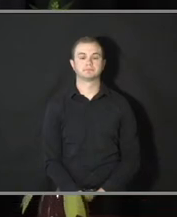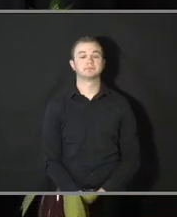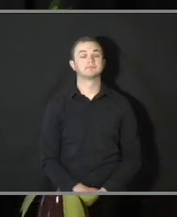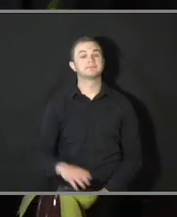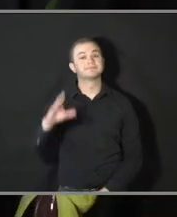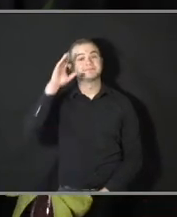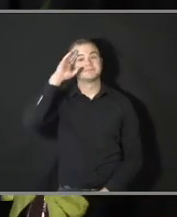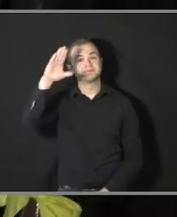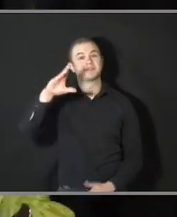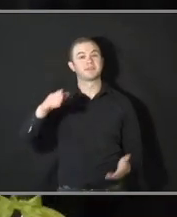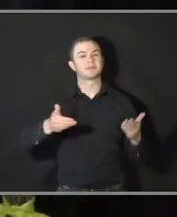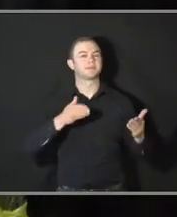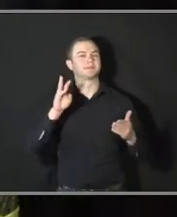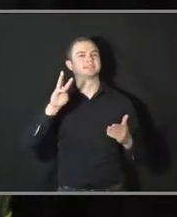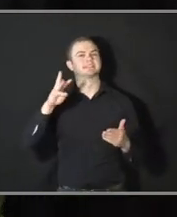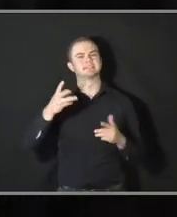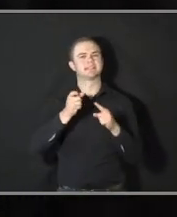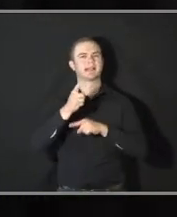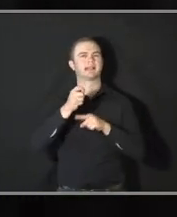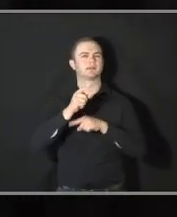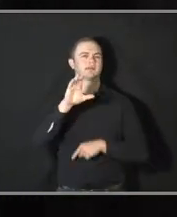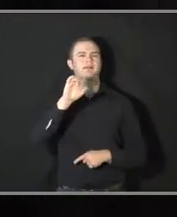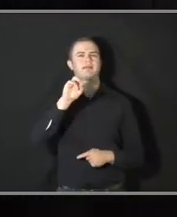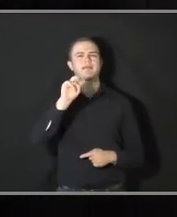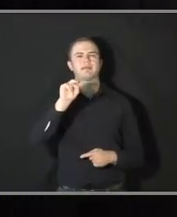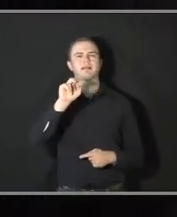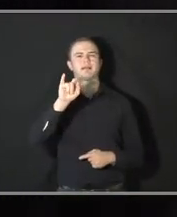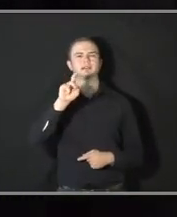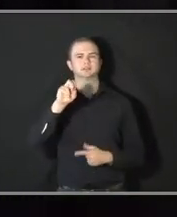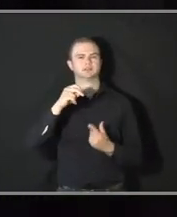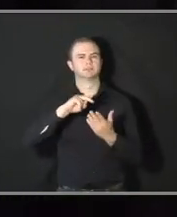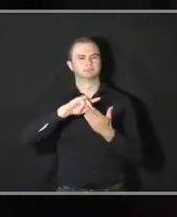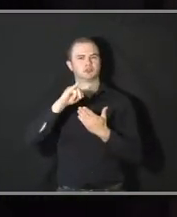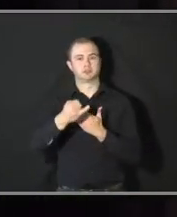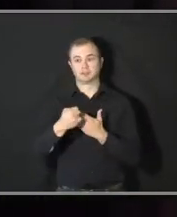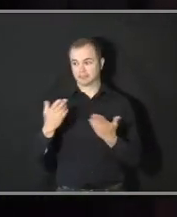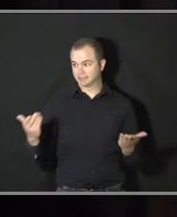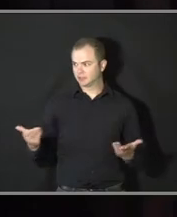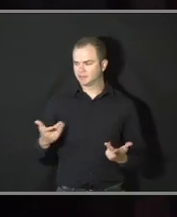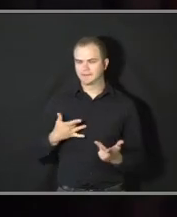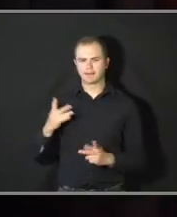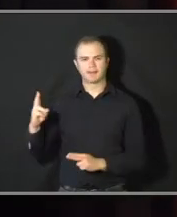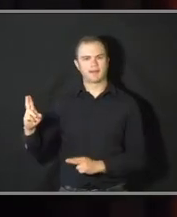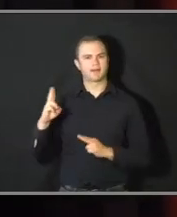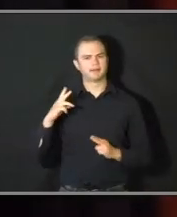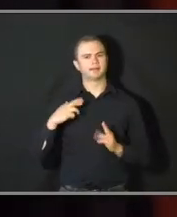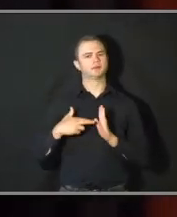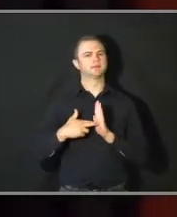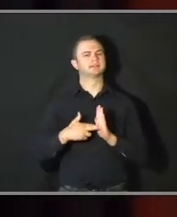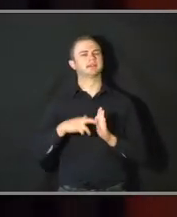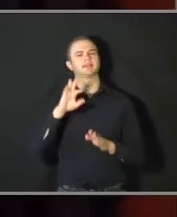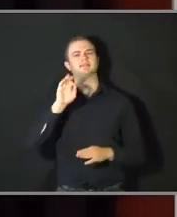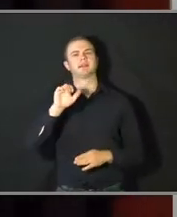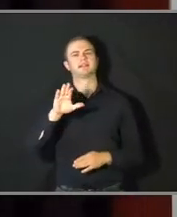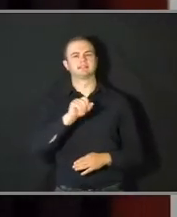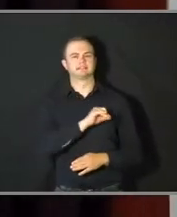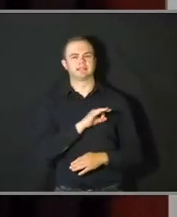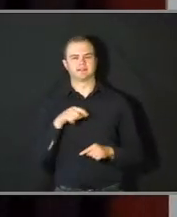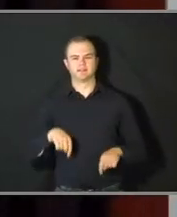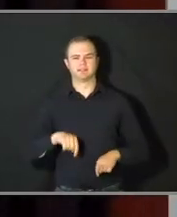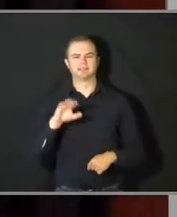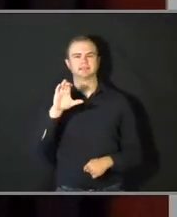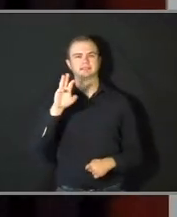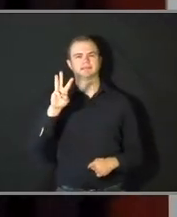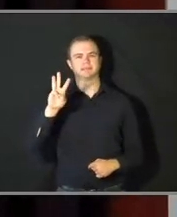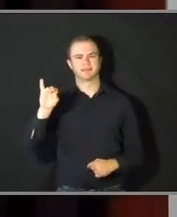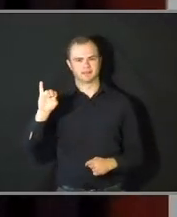Welcome to the 6th Annual Connections Project. It's an honor for me to be here to represent the faculty and staff of the College of Western Idaho.